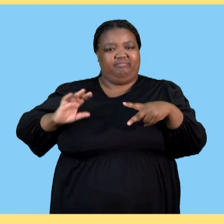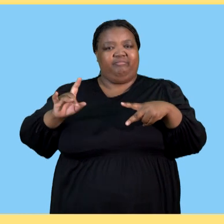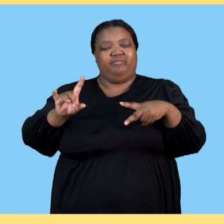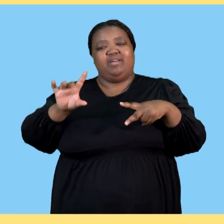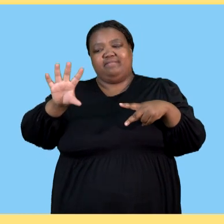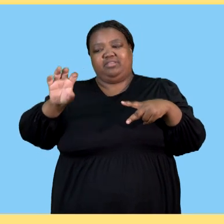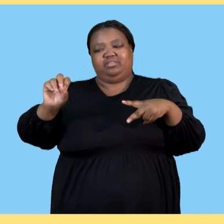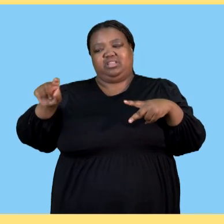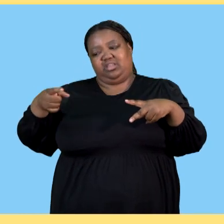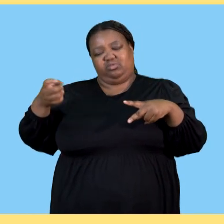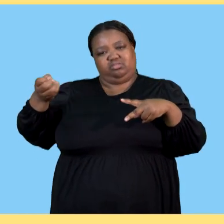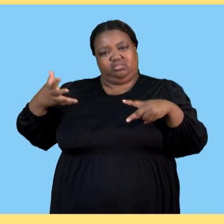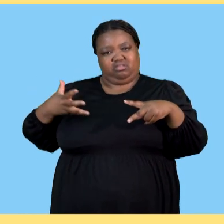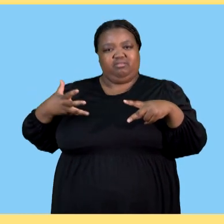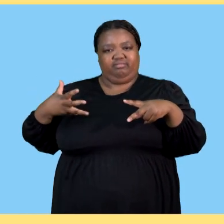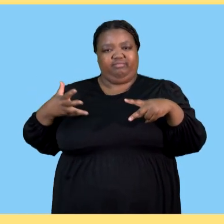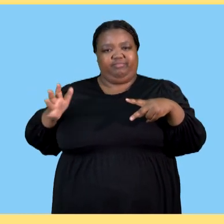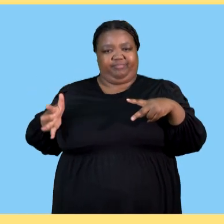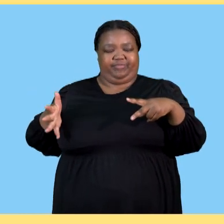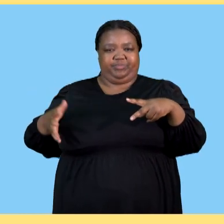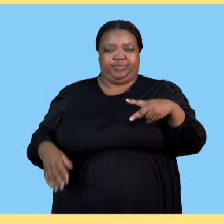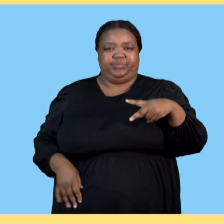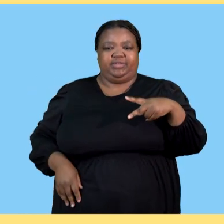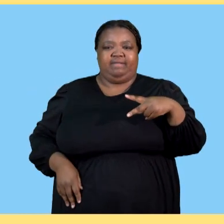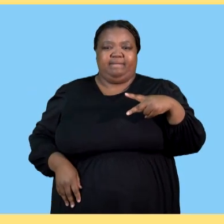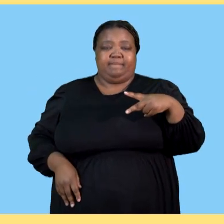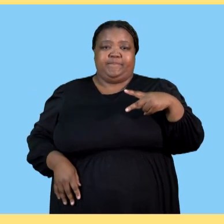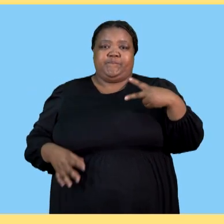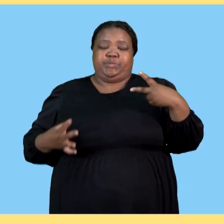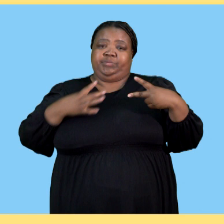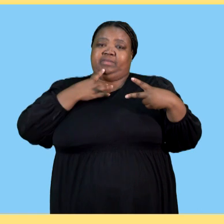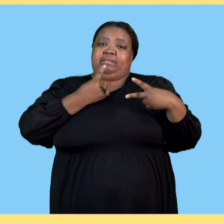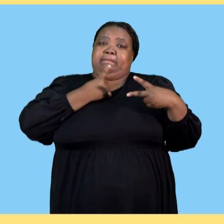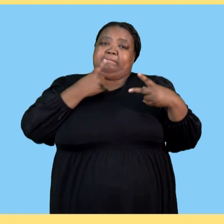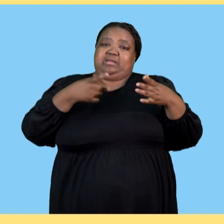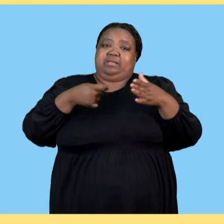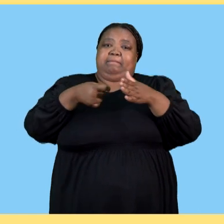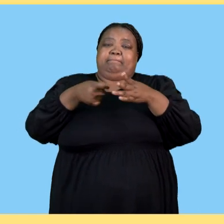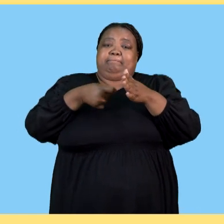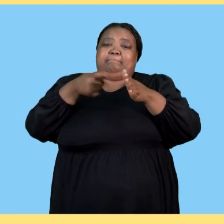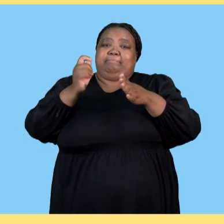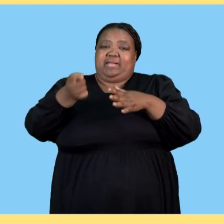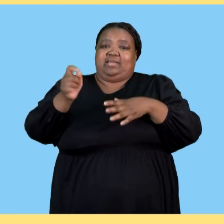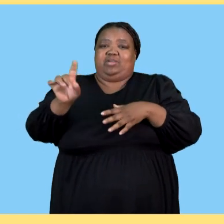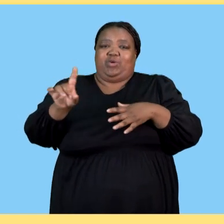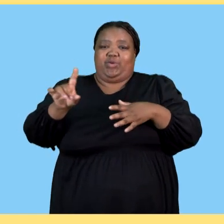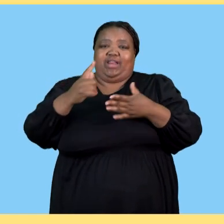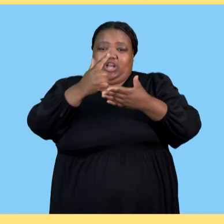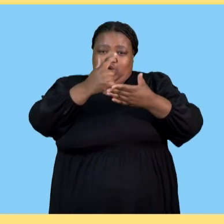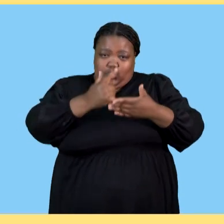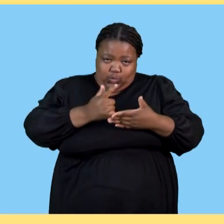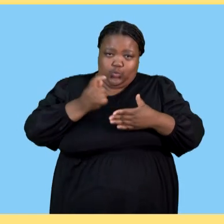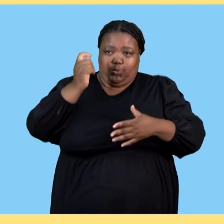Interest I have been given 50,000. Interest is 50,000. Very simple. But we have